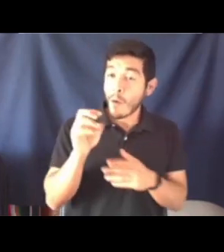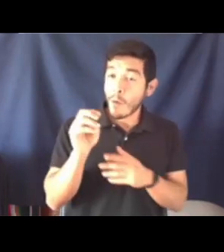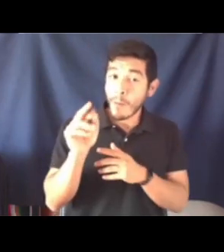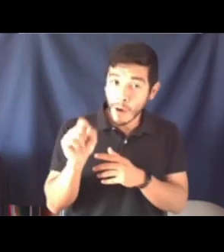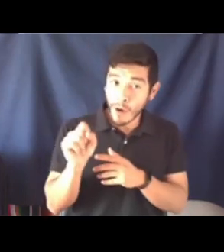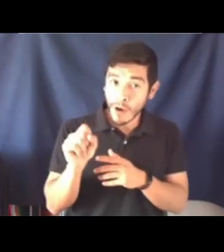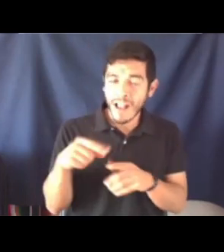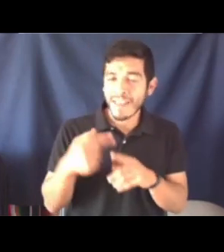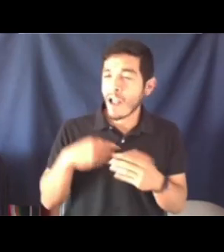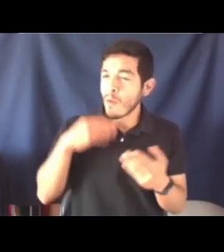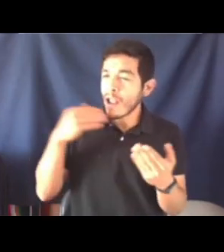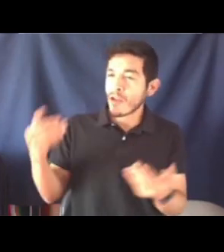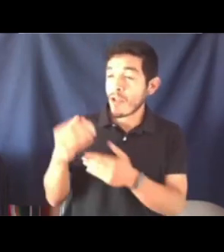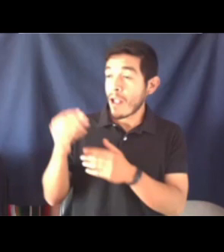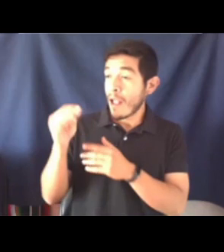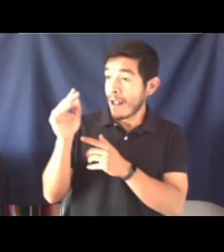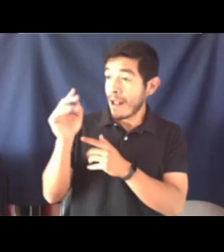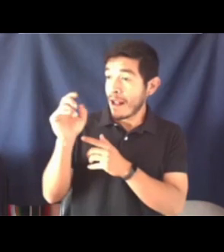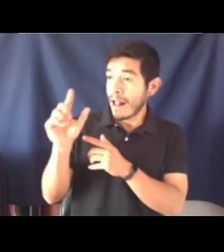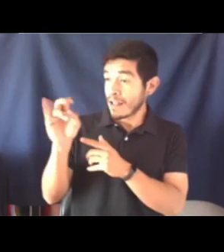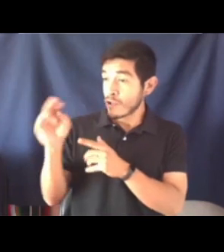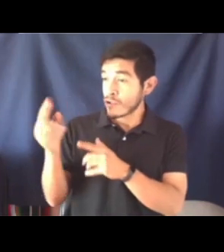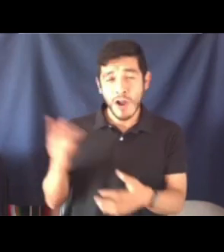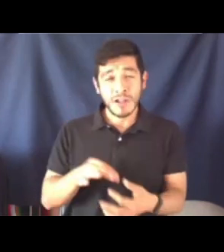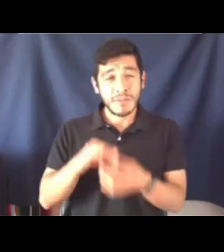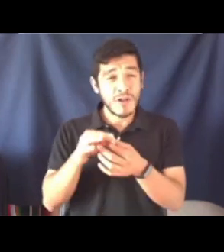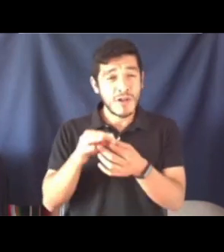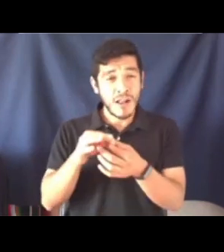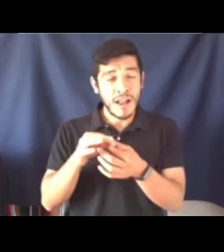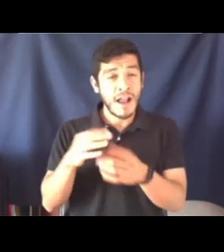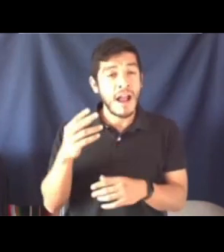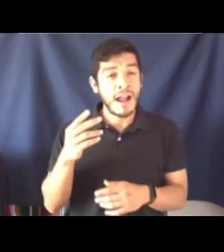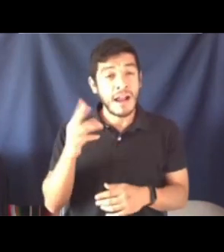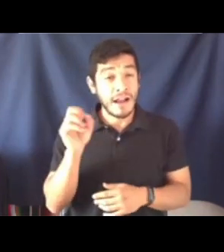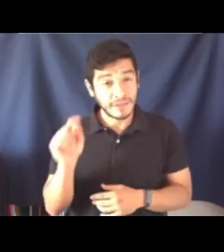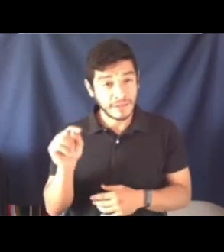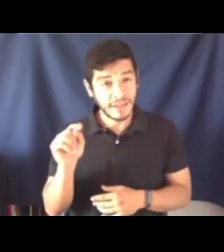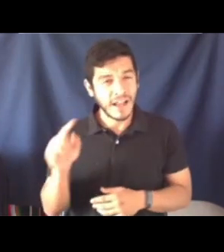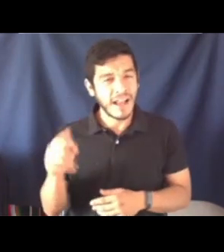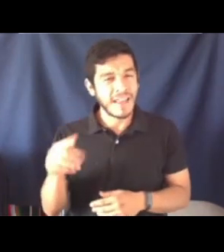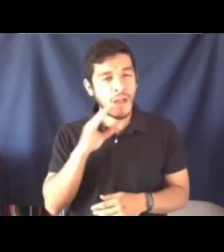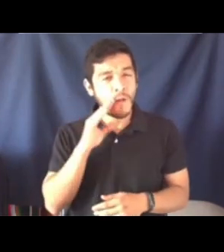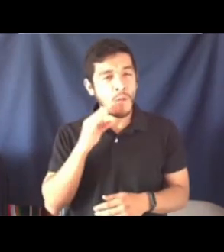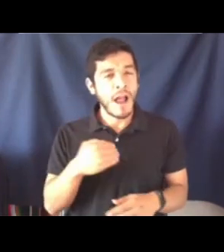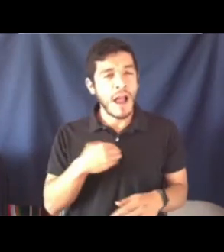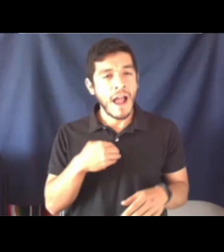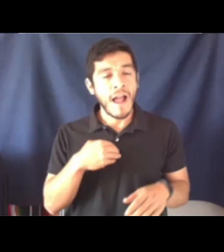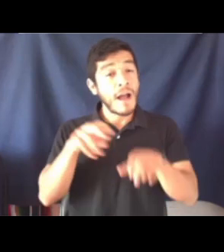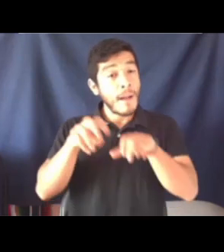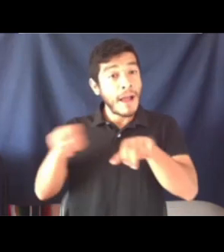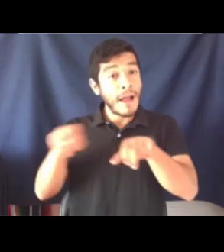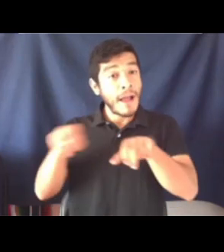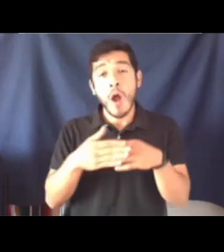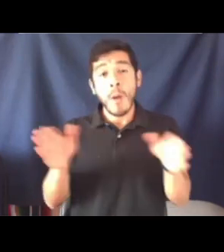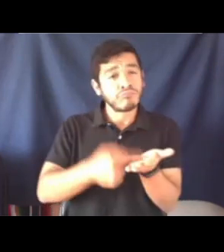guest. We'll then have a moderated panel and open discussion to take up today. So